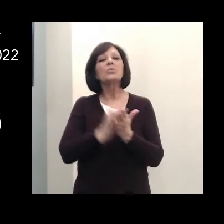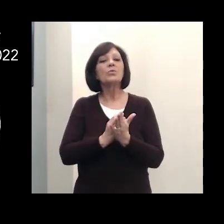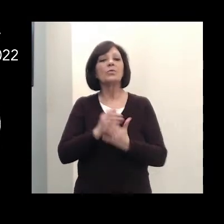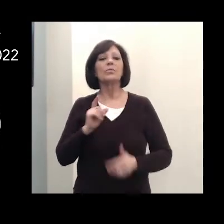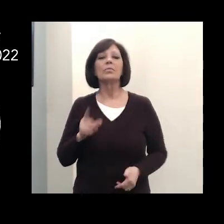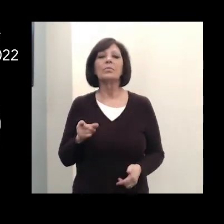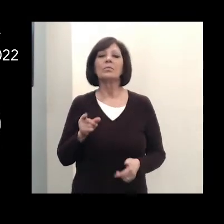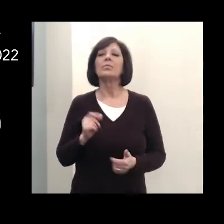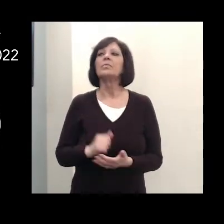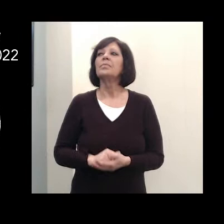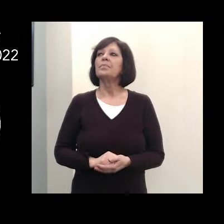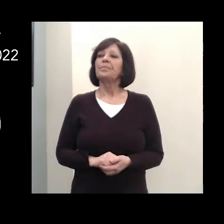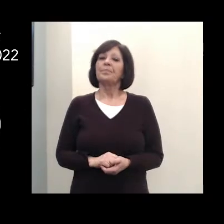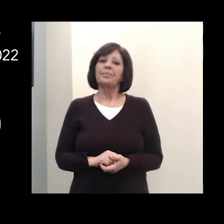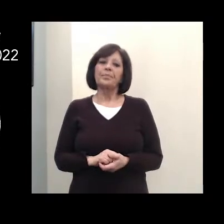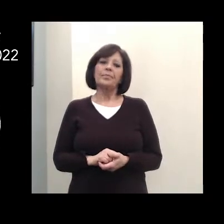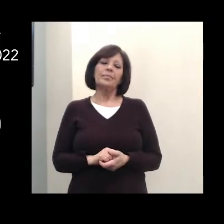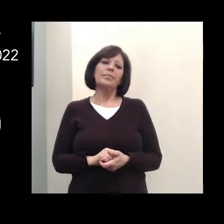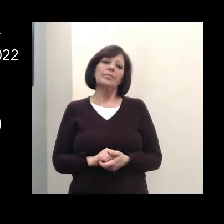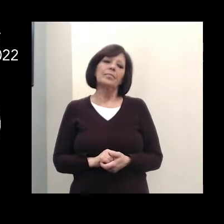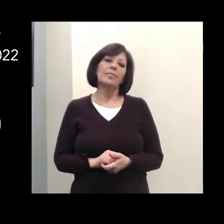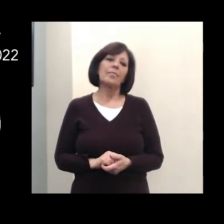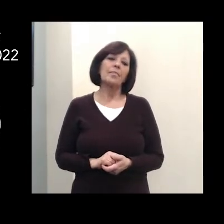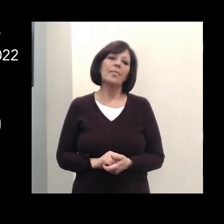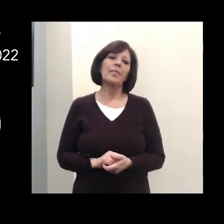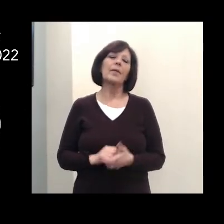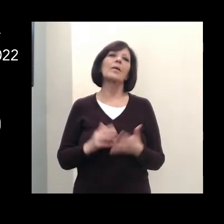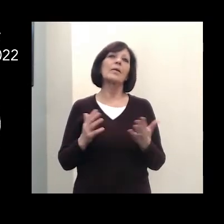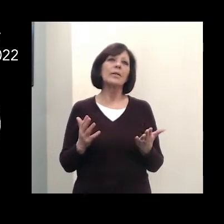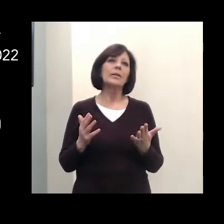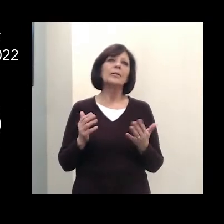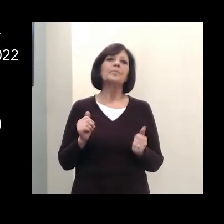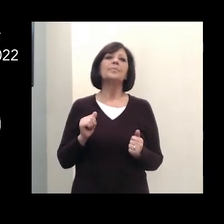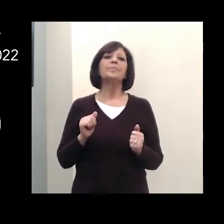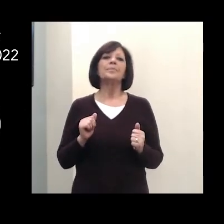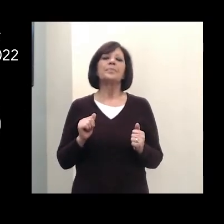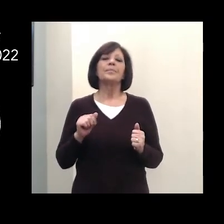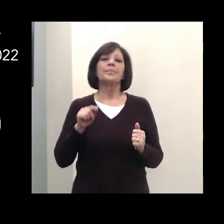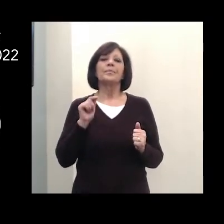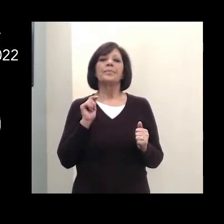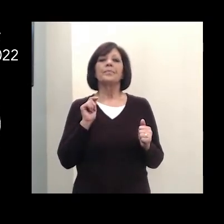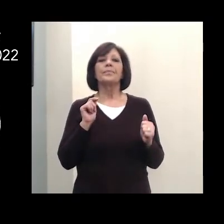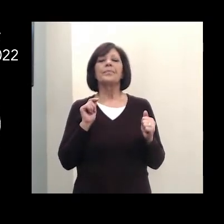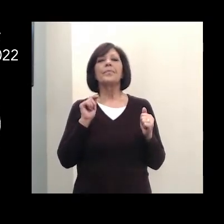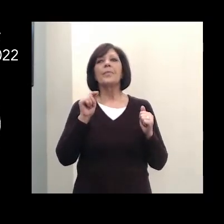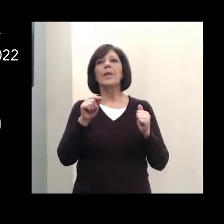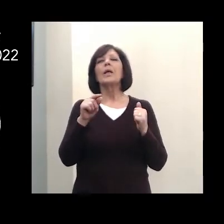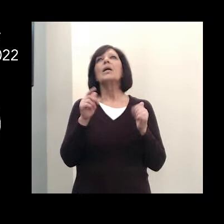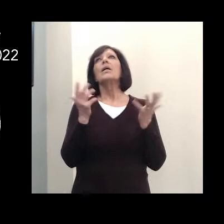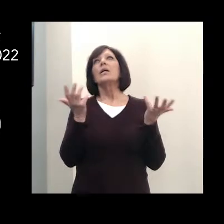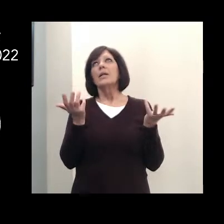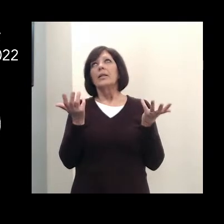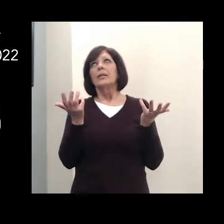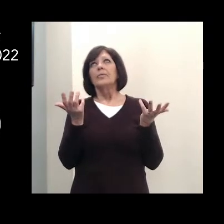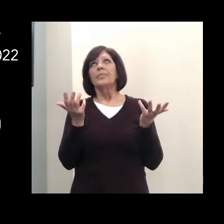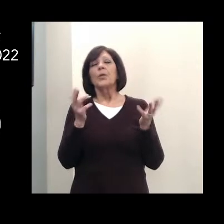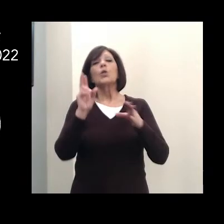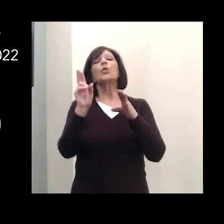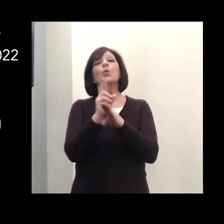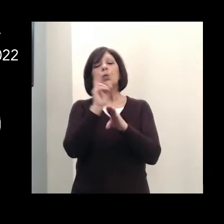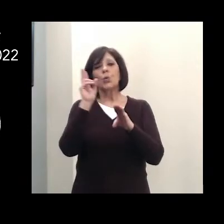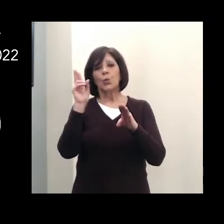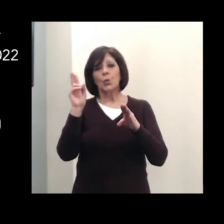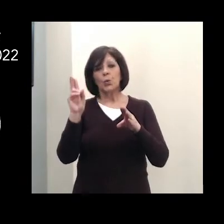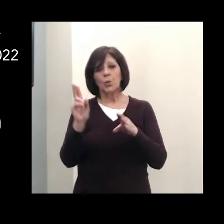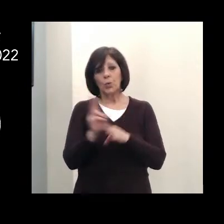the Department of Health from New York State in regards to a mask mandate statewide. Using